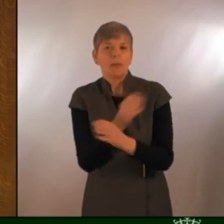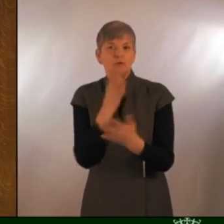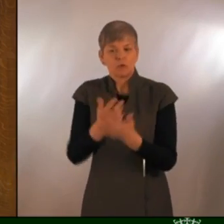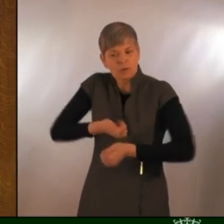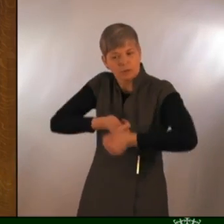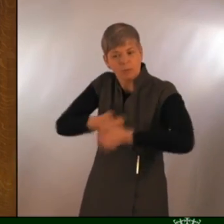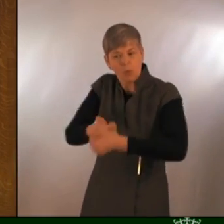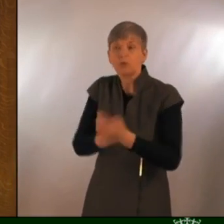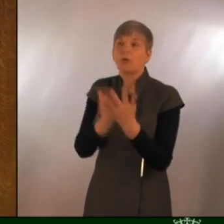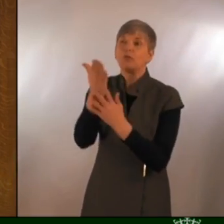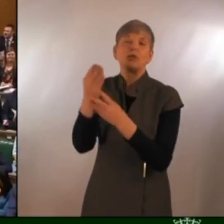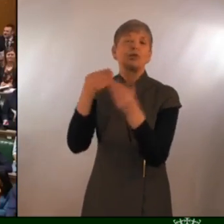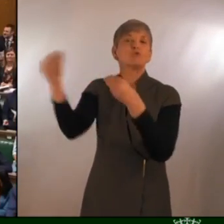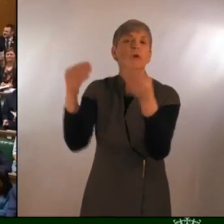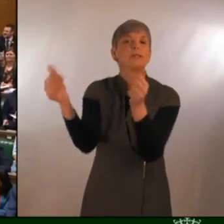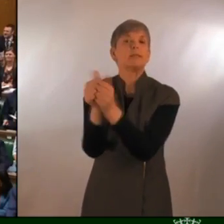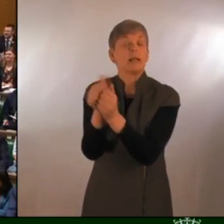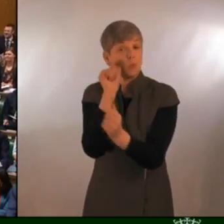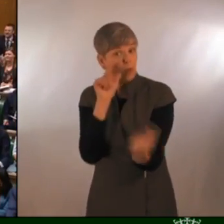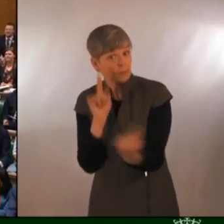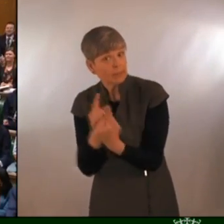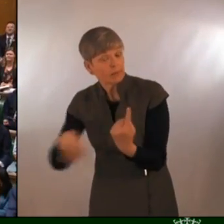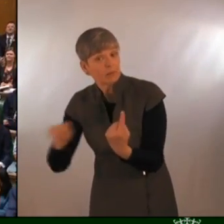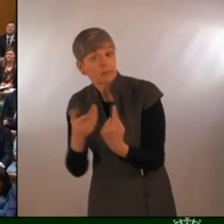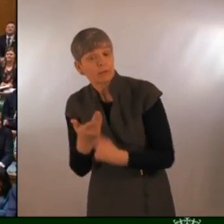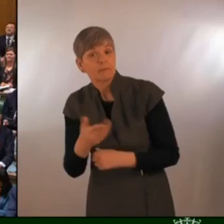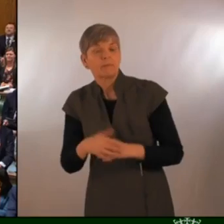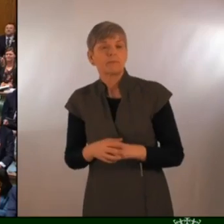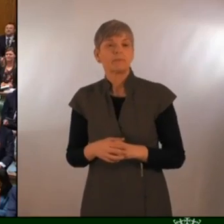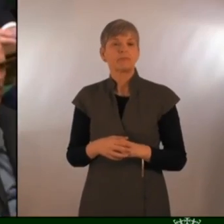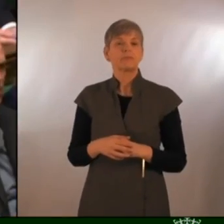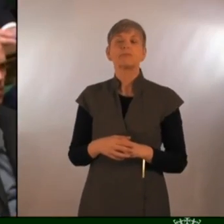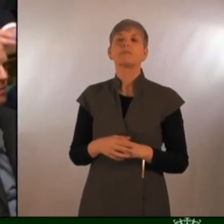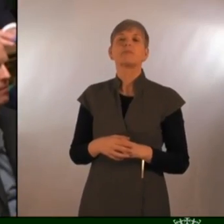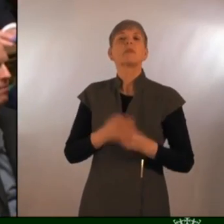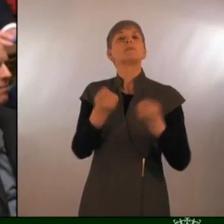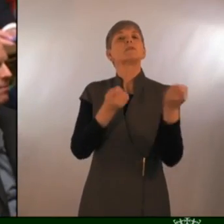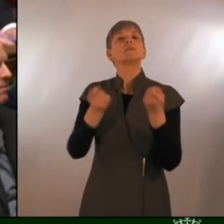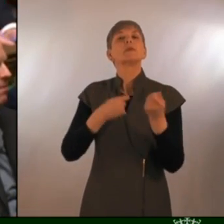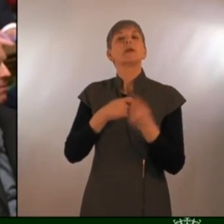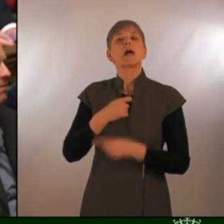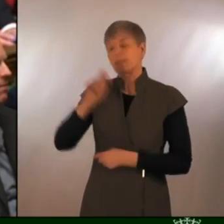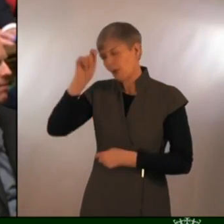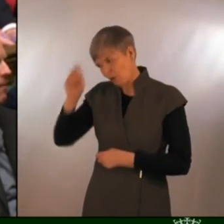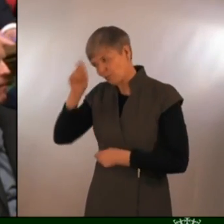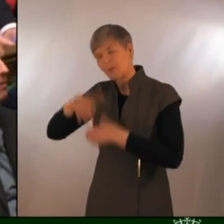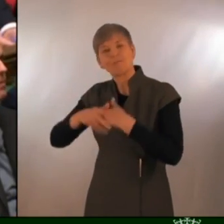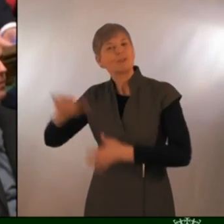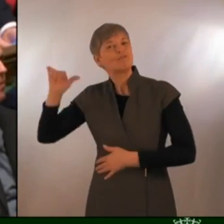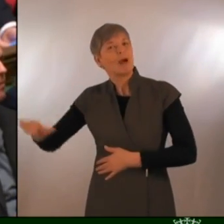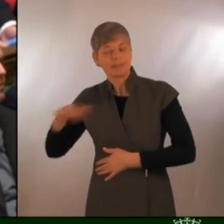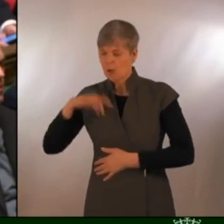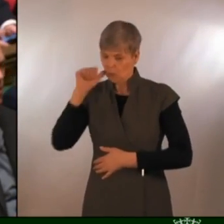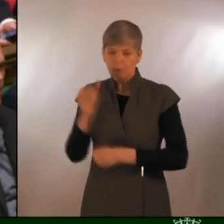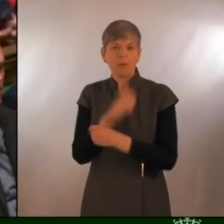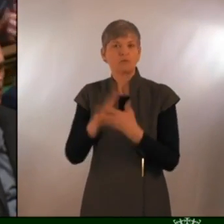high animal and environmental welfare? Mr. Speaker, my honourable friend is absolutely right. We will not compromise on animal welfare. We will